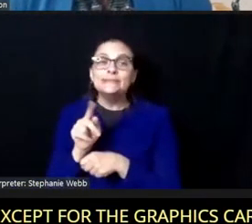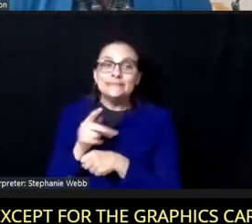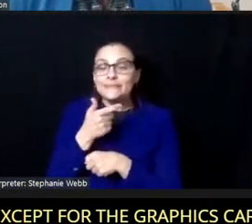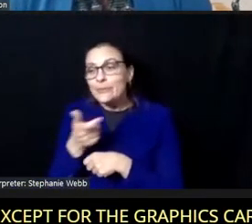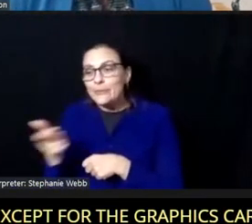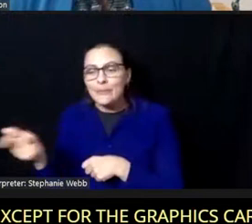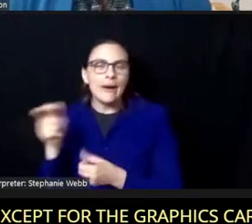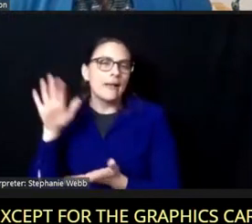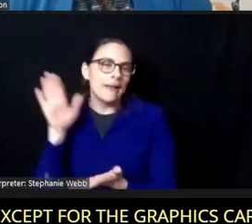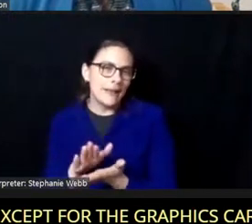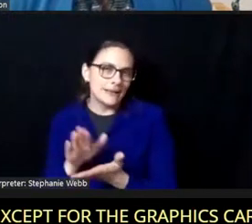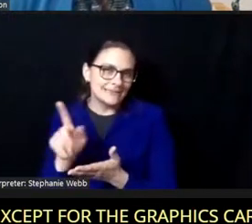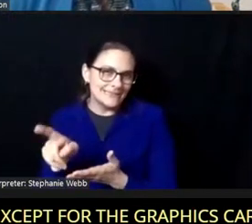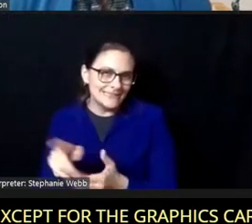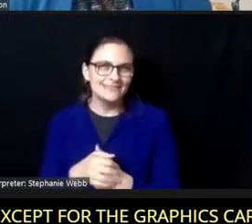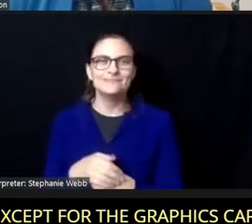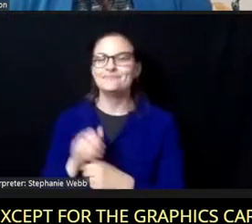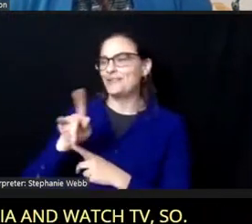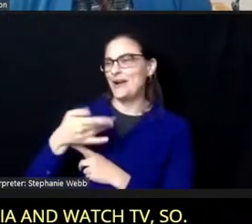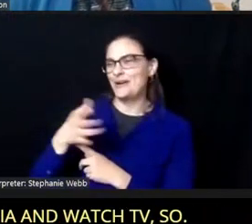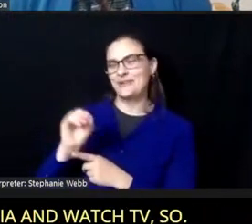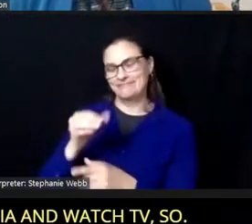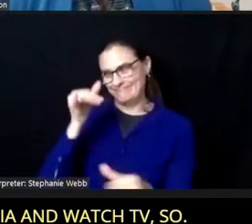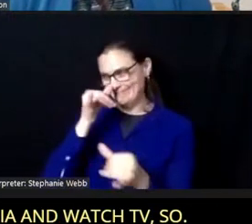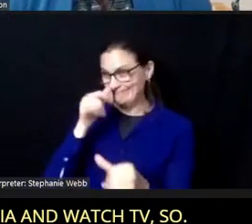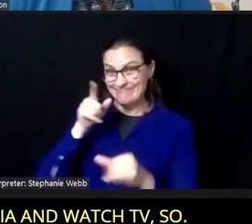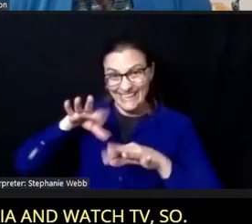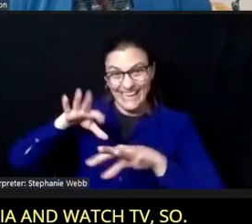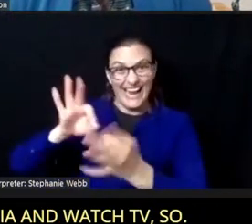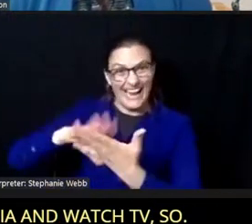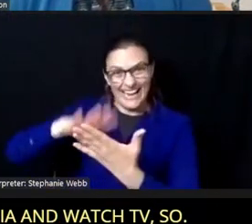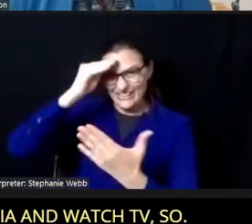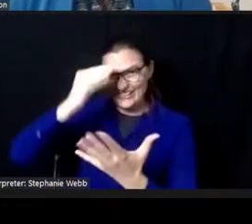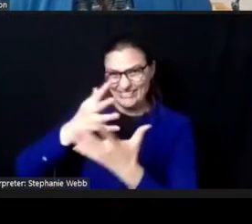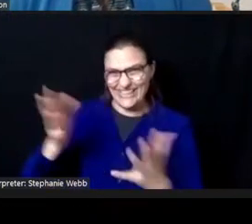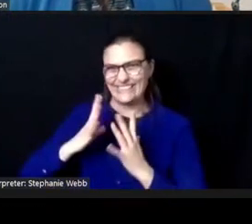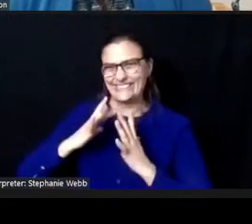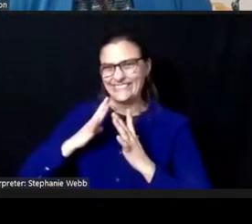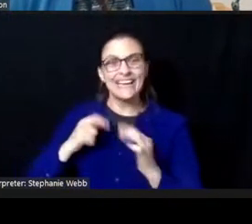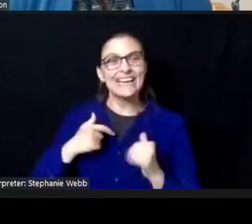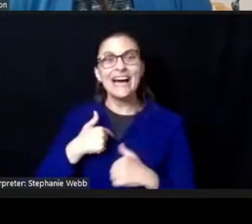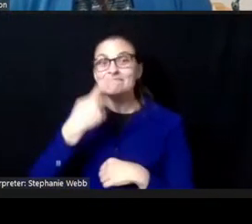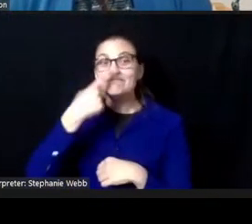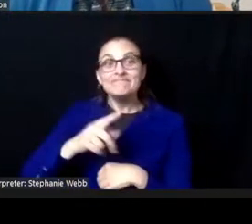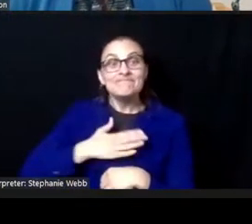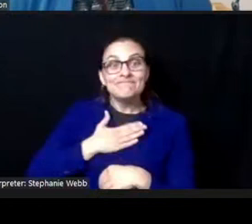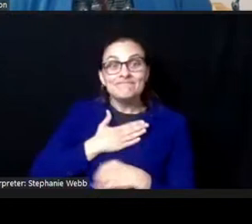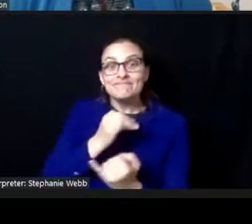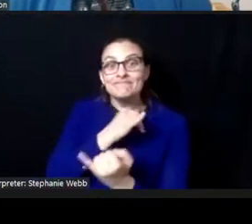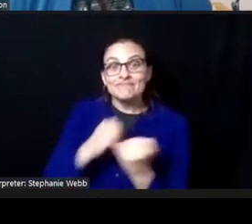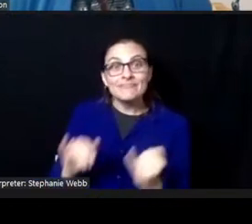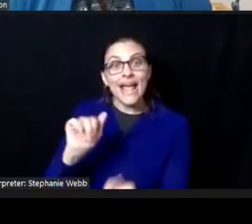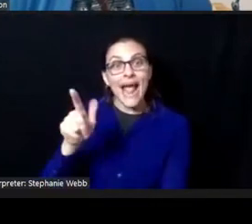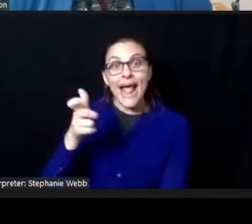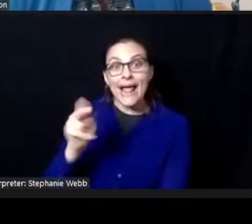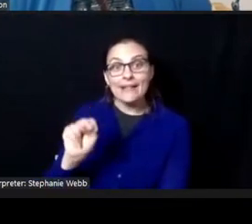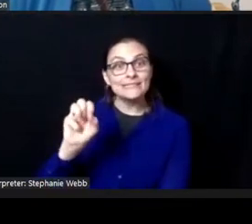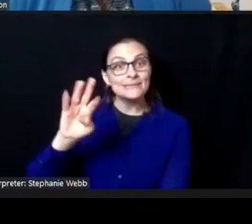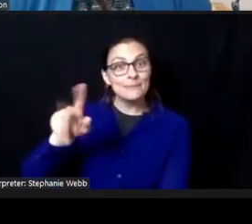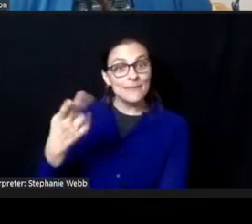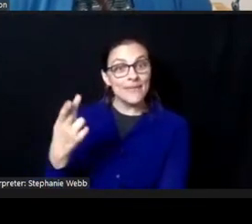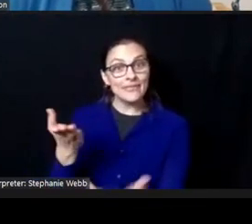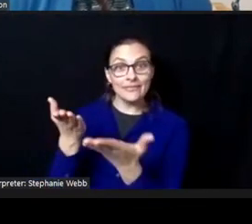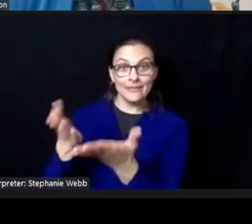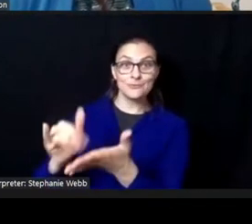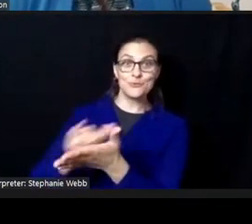end with Alan Smith from New York. Any kind of last thoughts on what information might be helpful for you